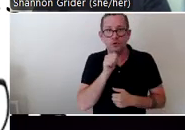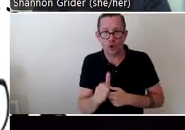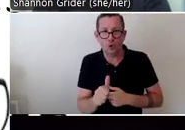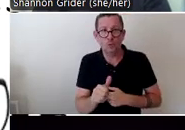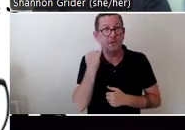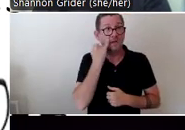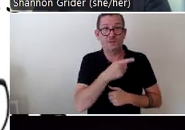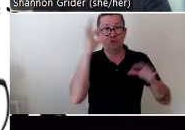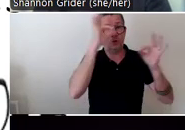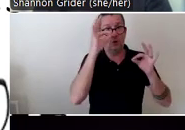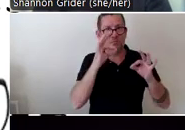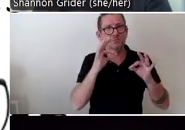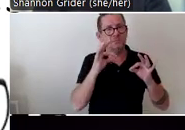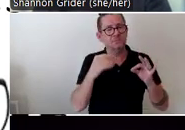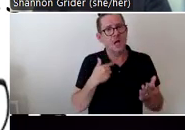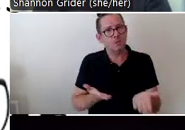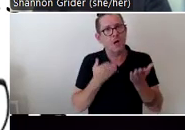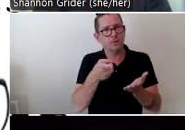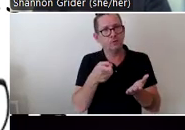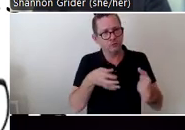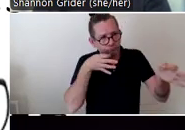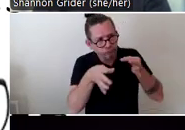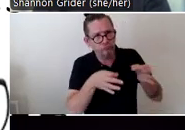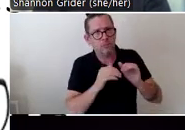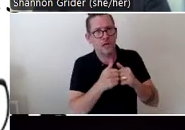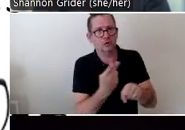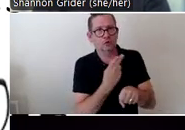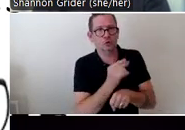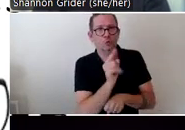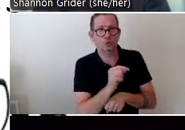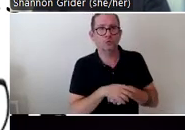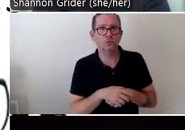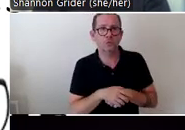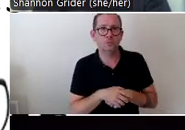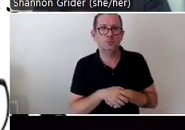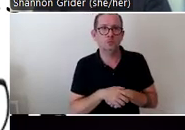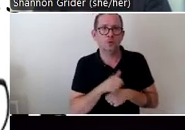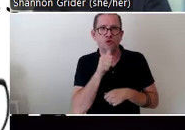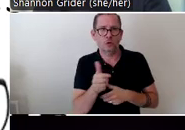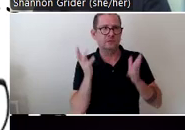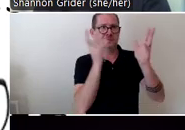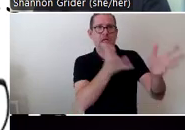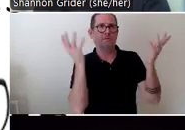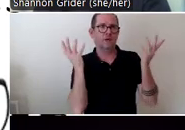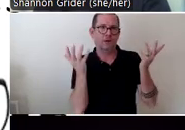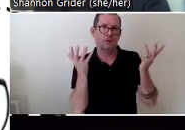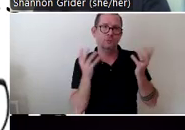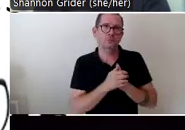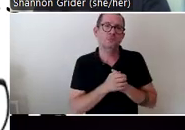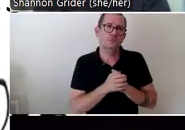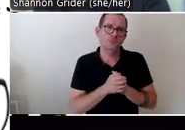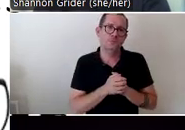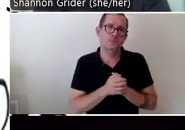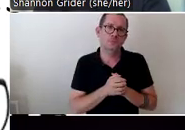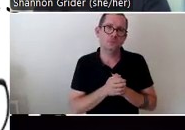to reach out to us. Some individuals already have knowledge of this, some individuals do not. And if you have any